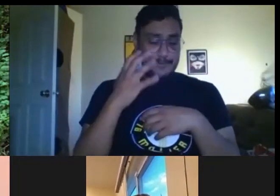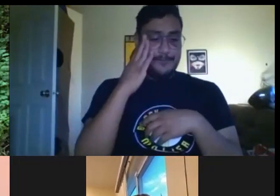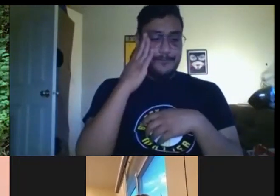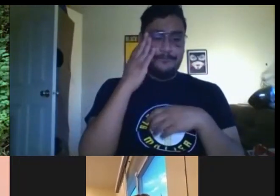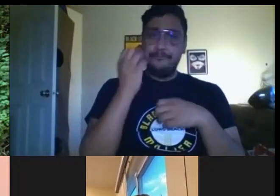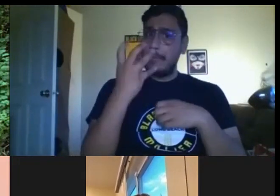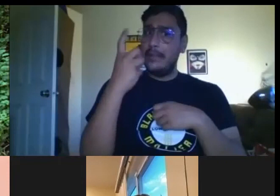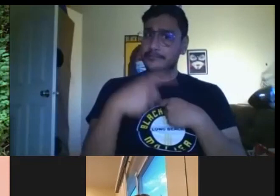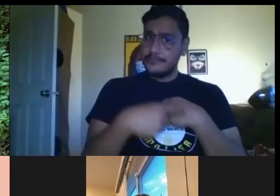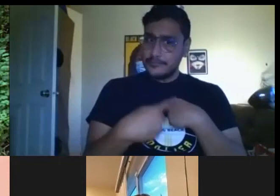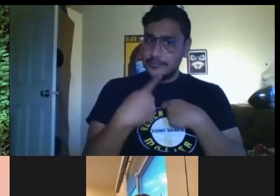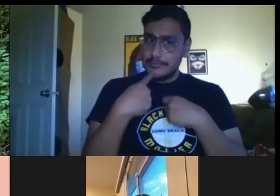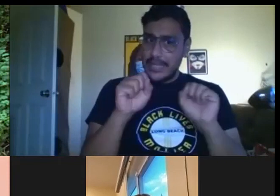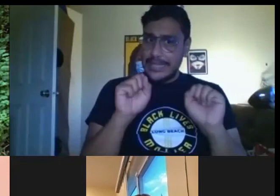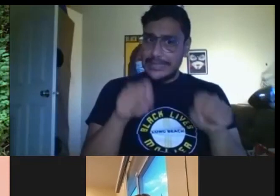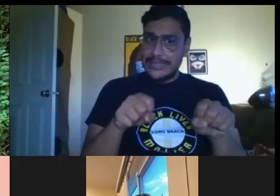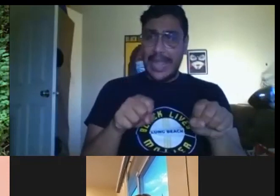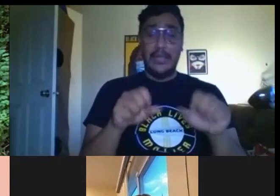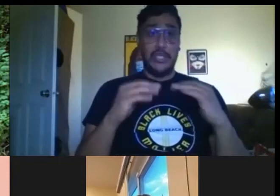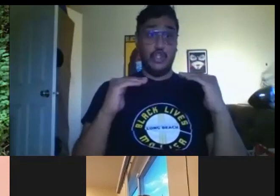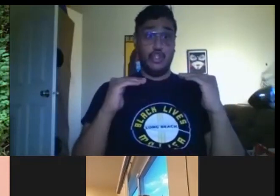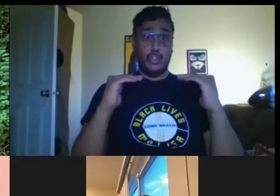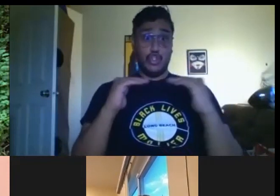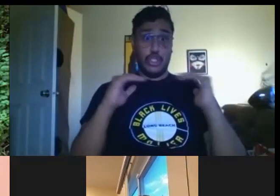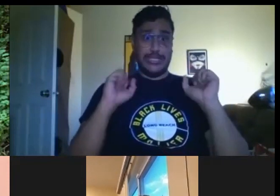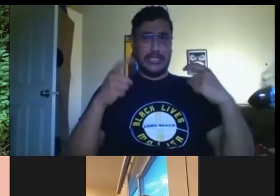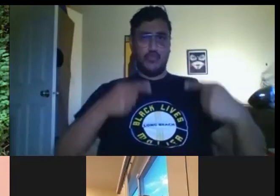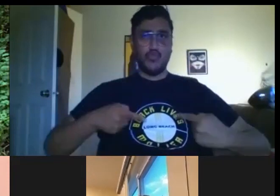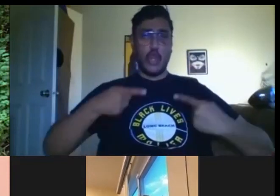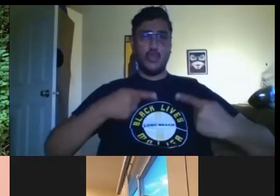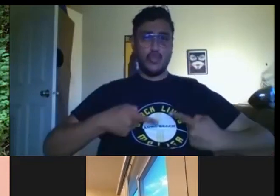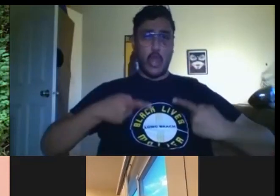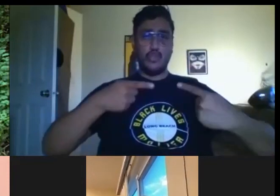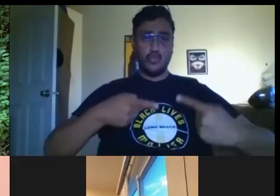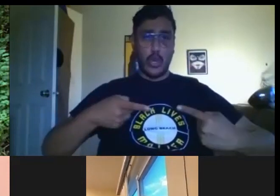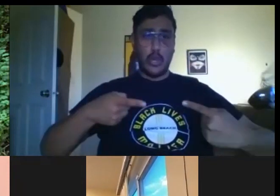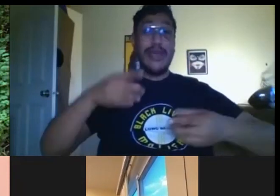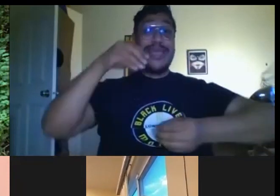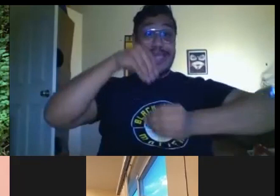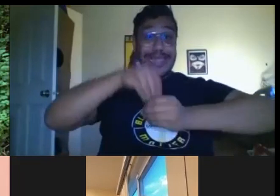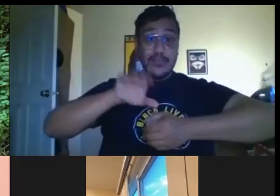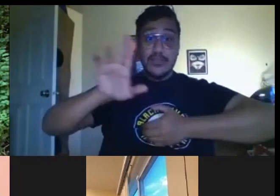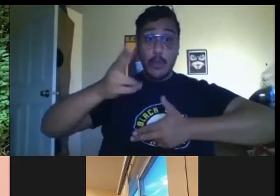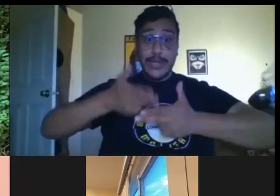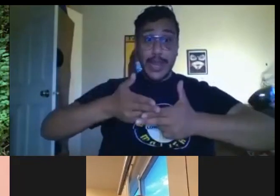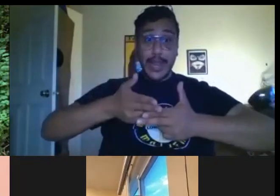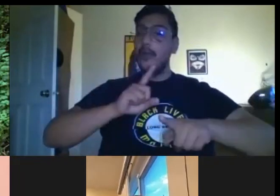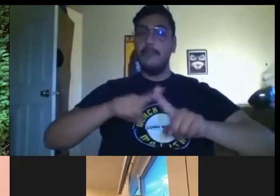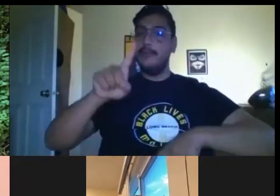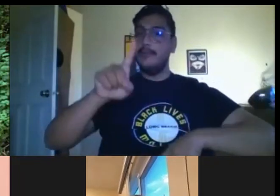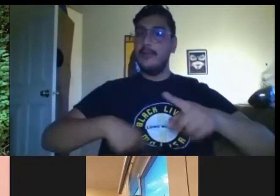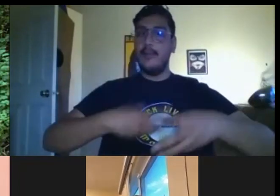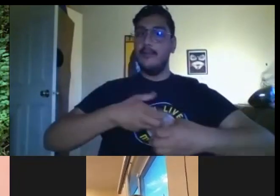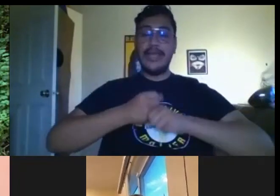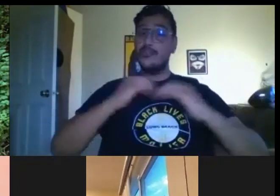can struggle for justice in their names, but we can't get justice for them. We can get justice for folks who are